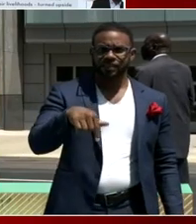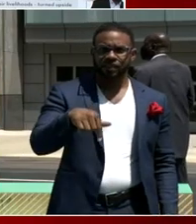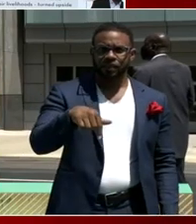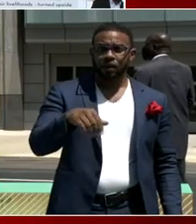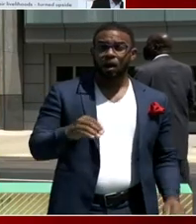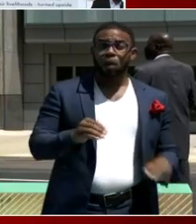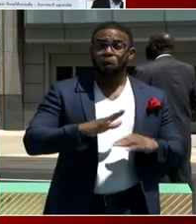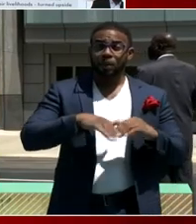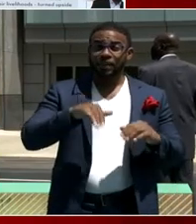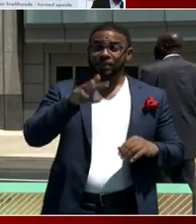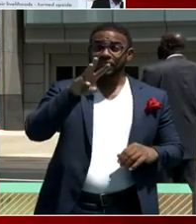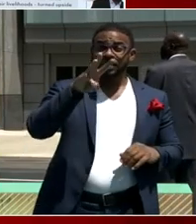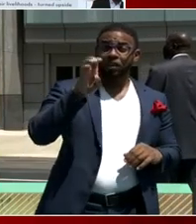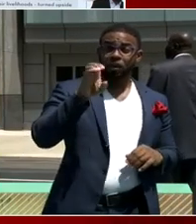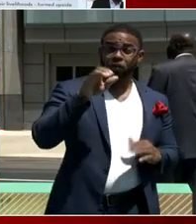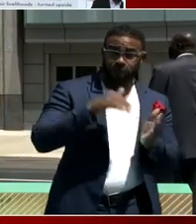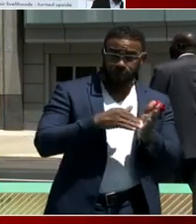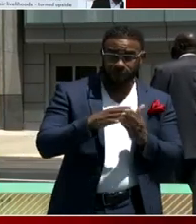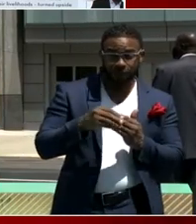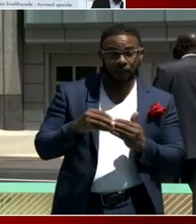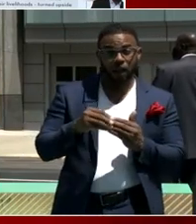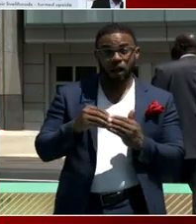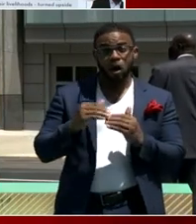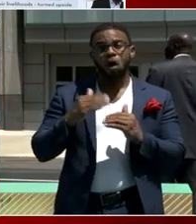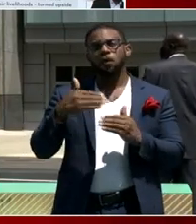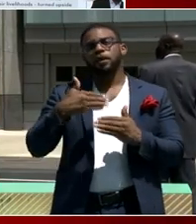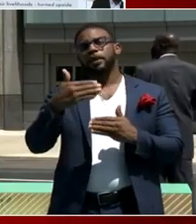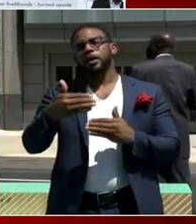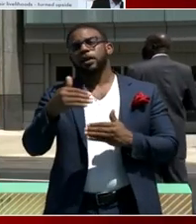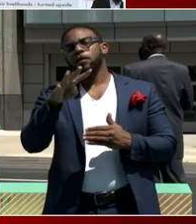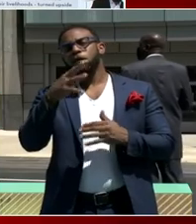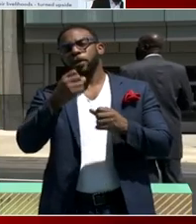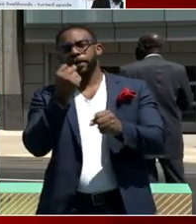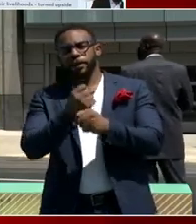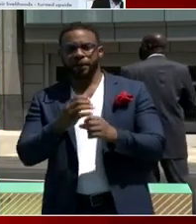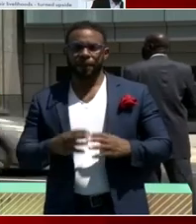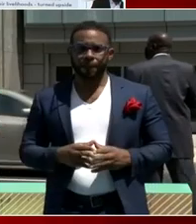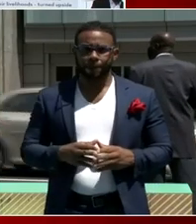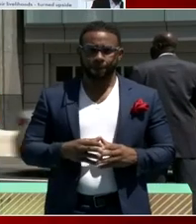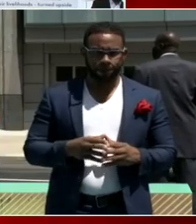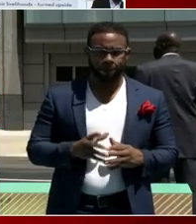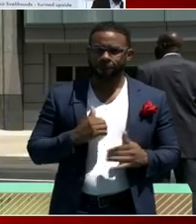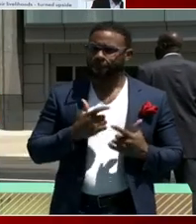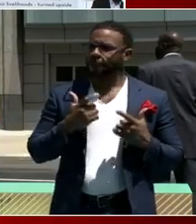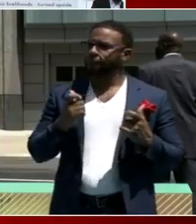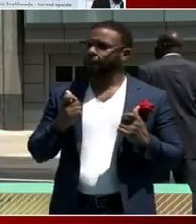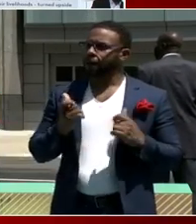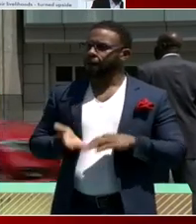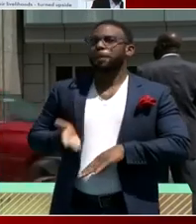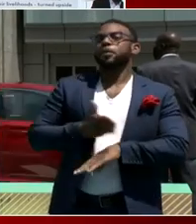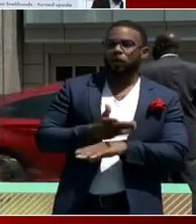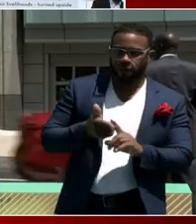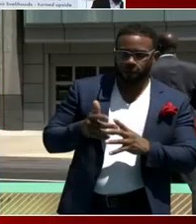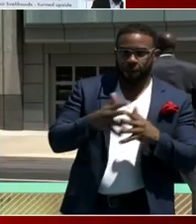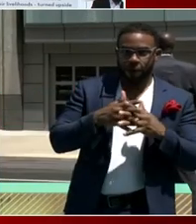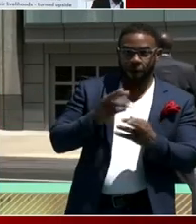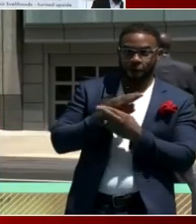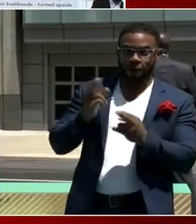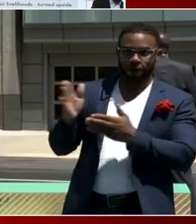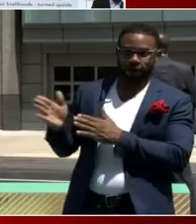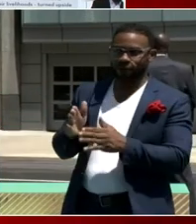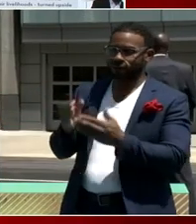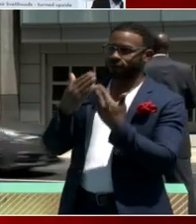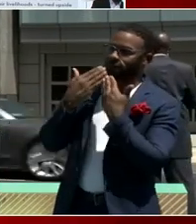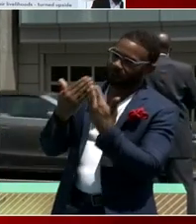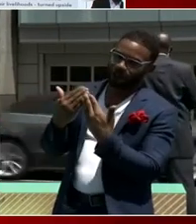and more than $600 million over the next 4 years. We got a big boost from the American Rescue Plan,